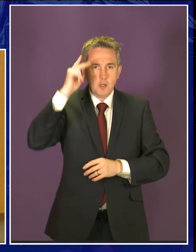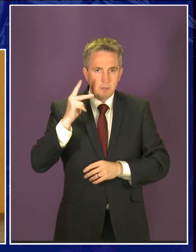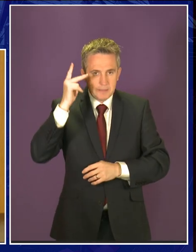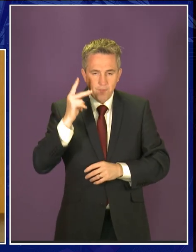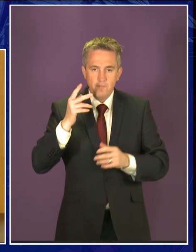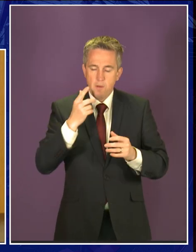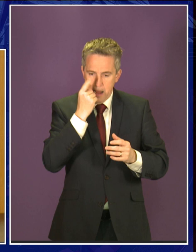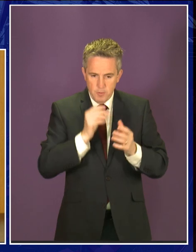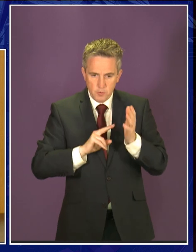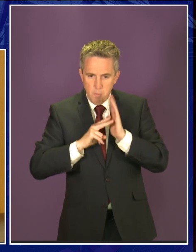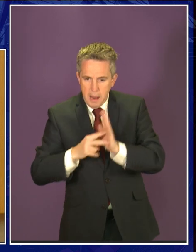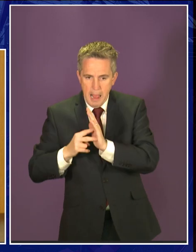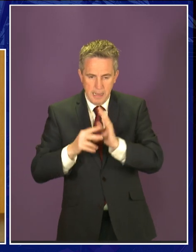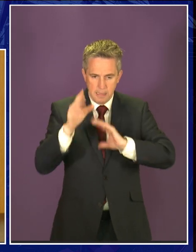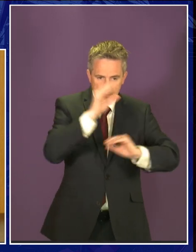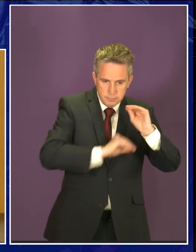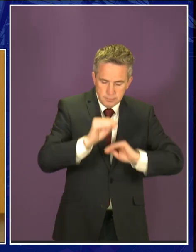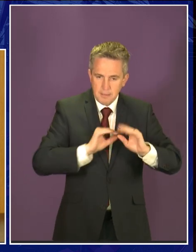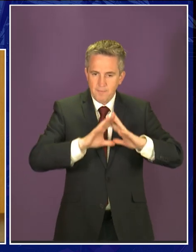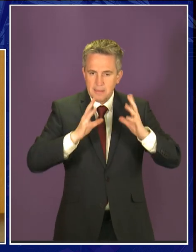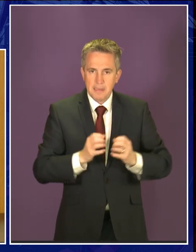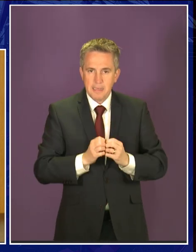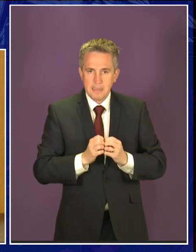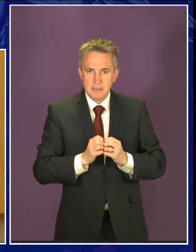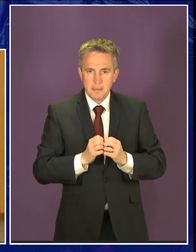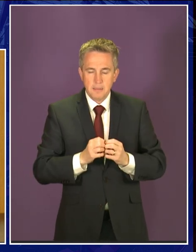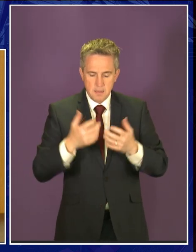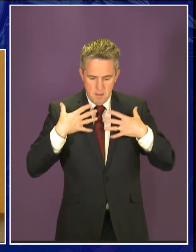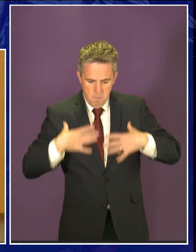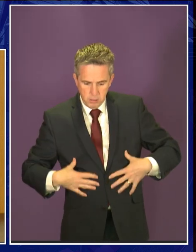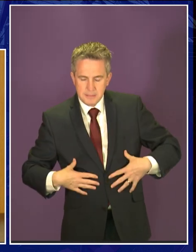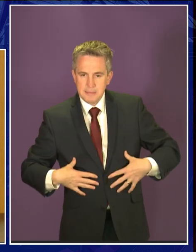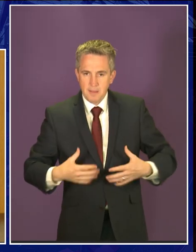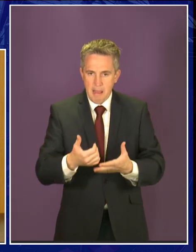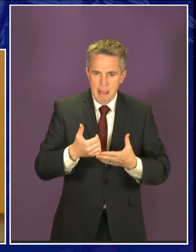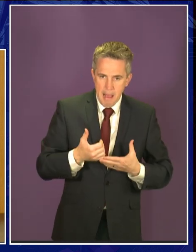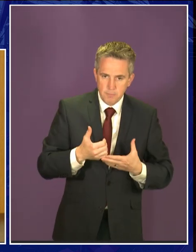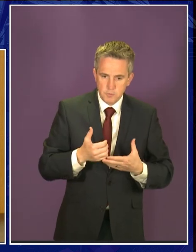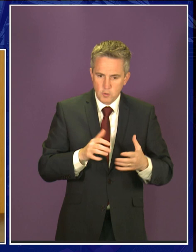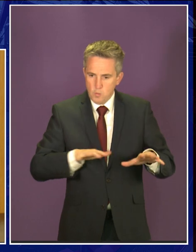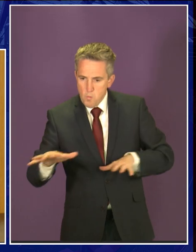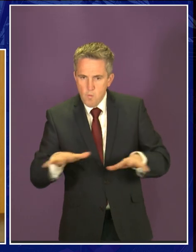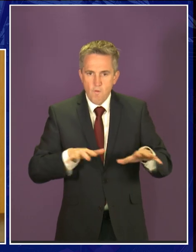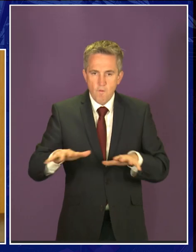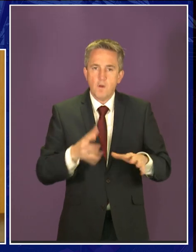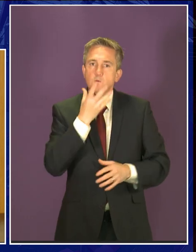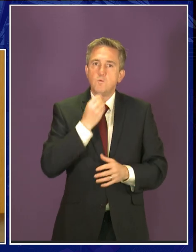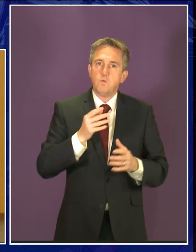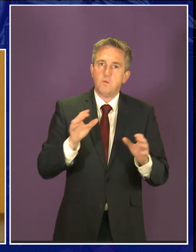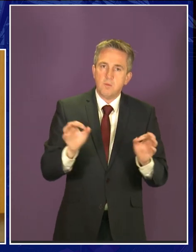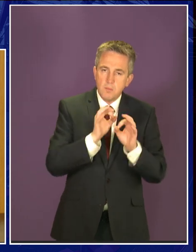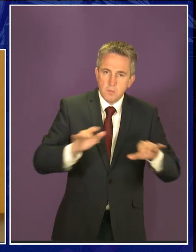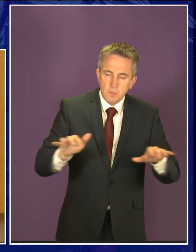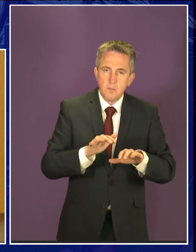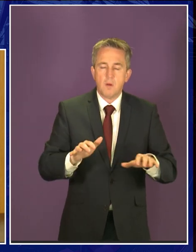involved in planning, attention, and decision-making, the motor system that coordinates fine and gross motor action, the reward